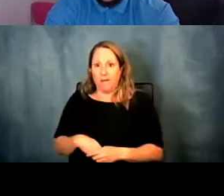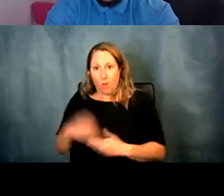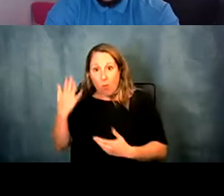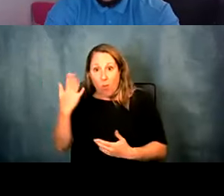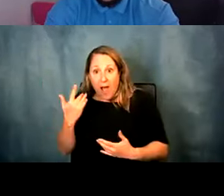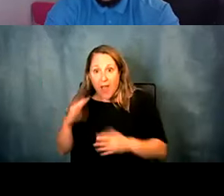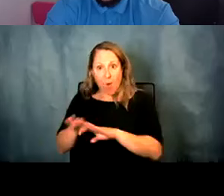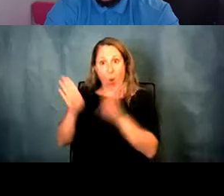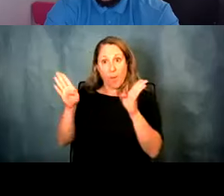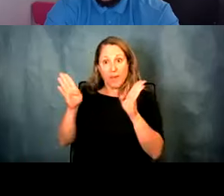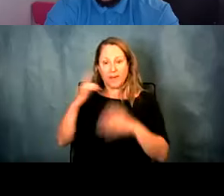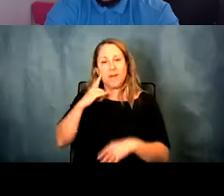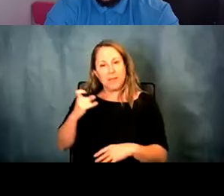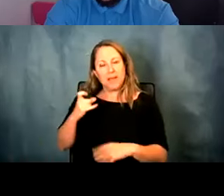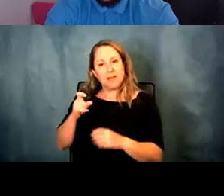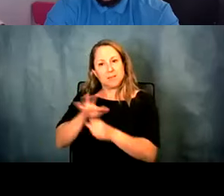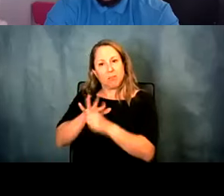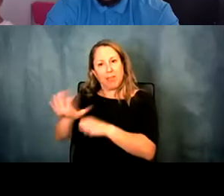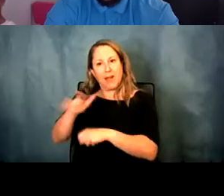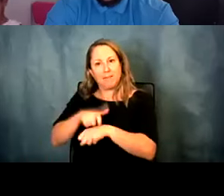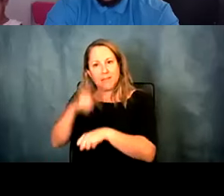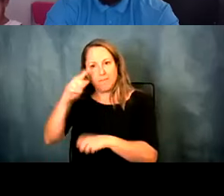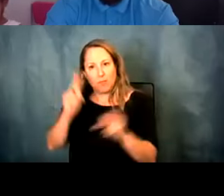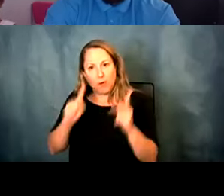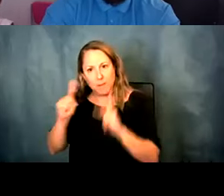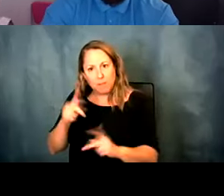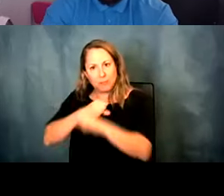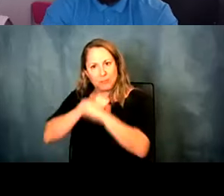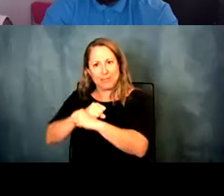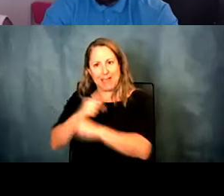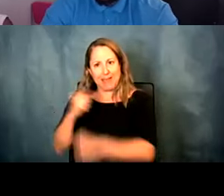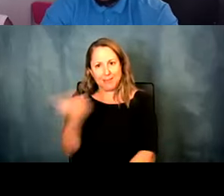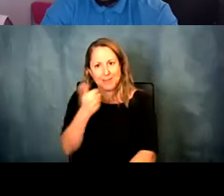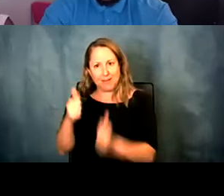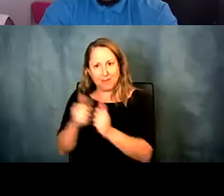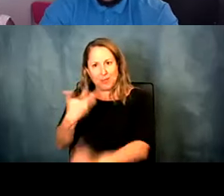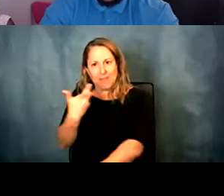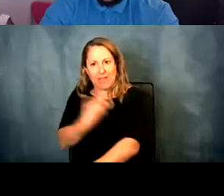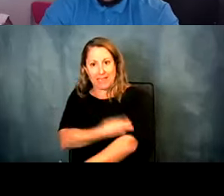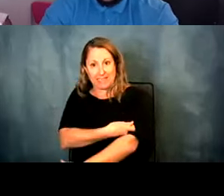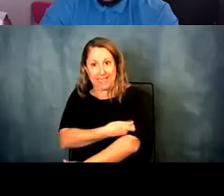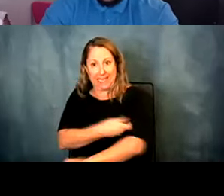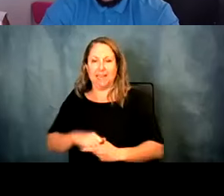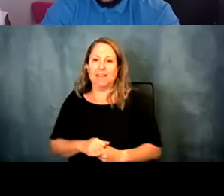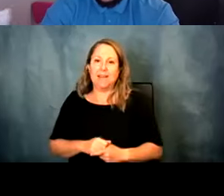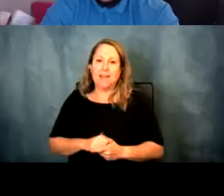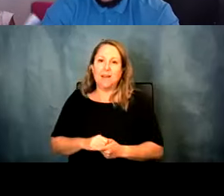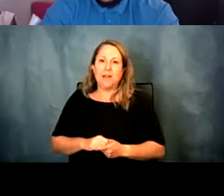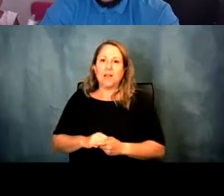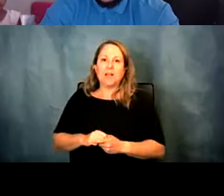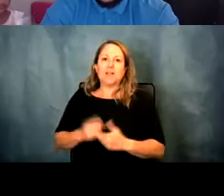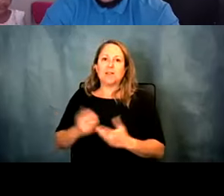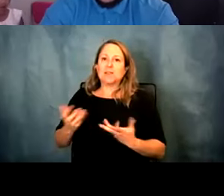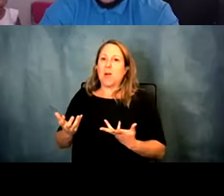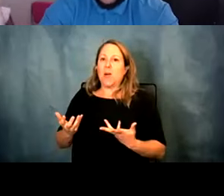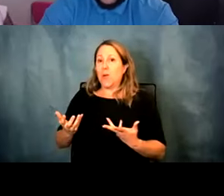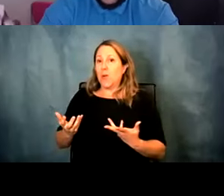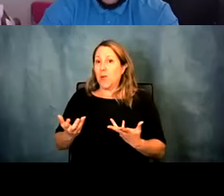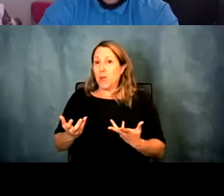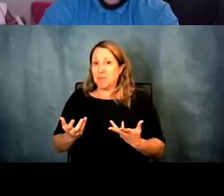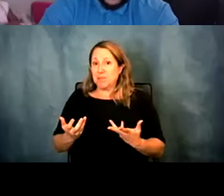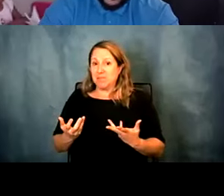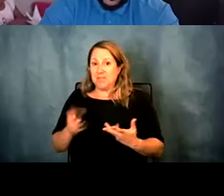is because there has been ample time for people to get protected. So to think that you can have the same level of protection in